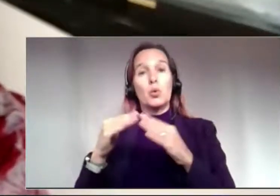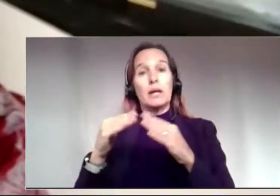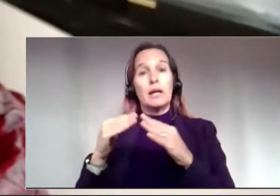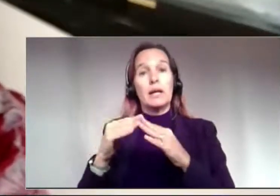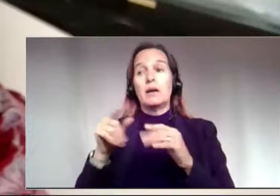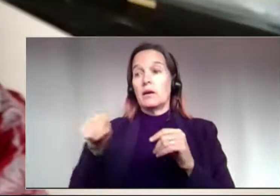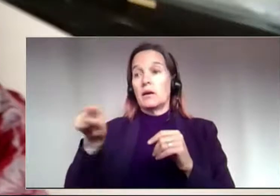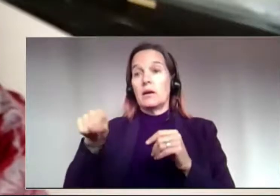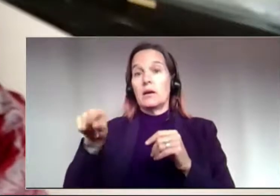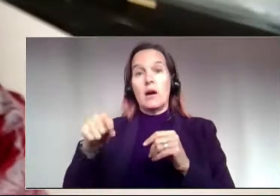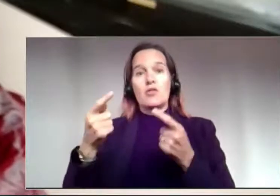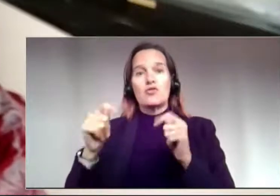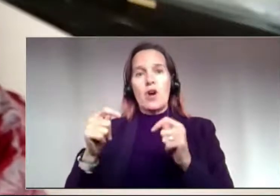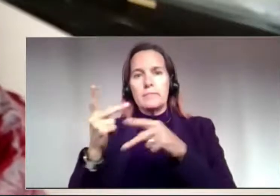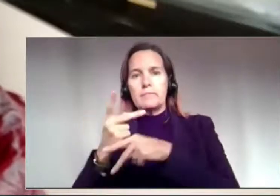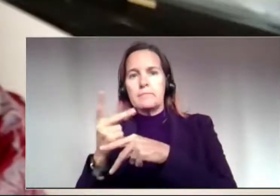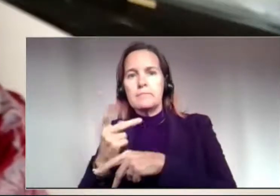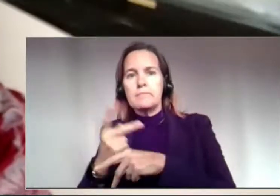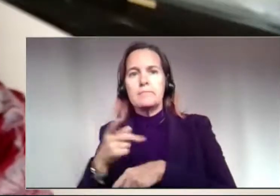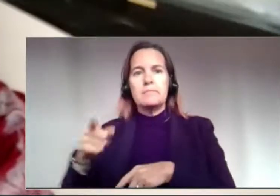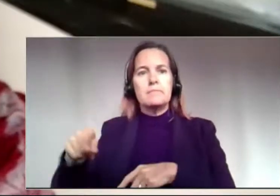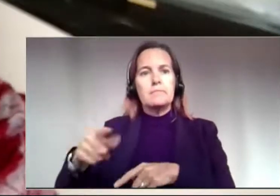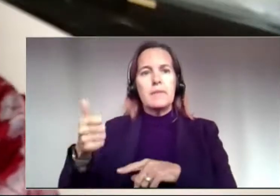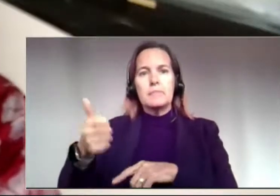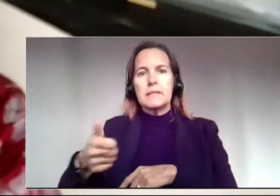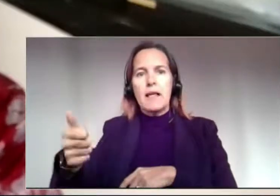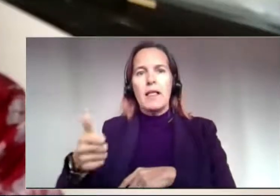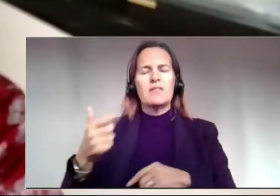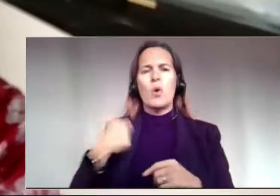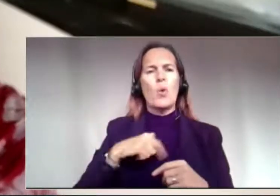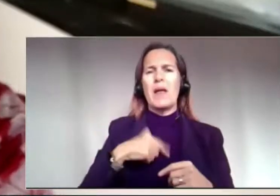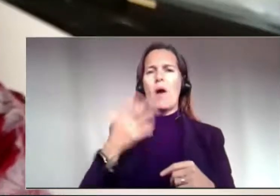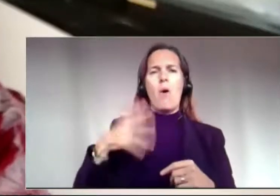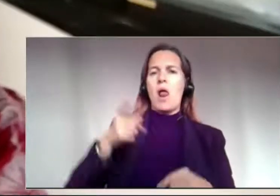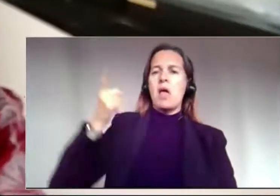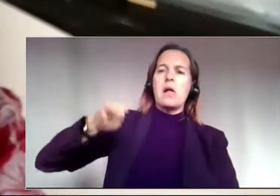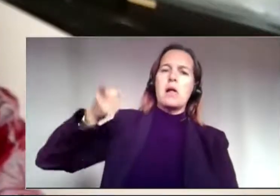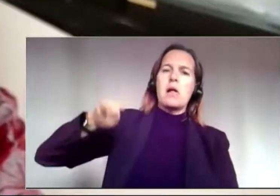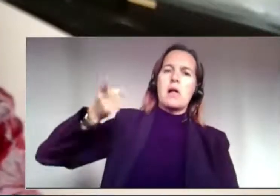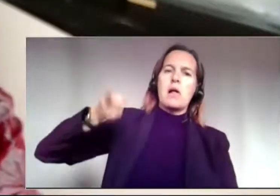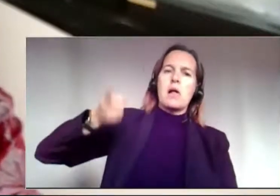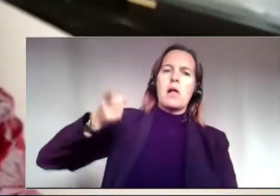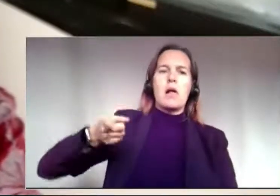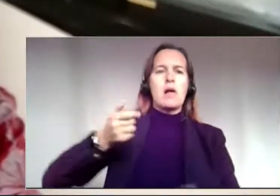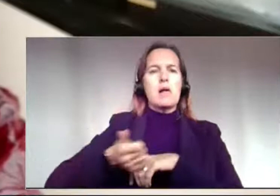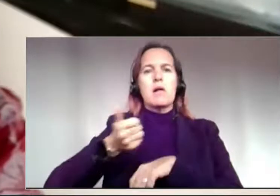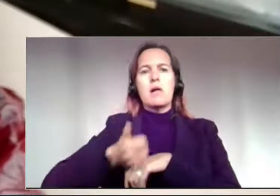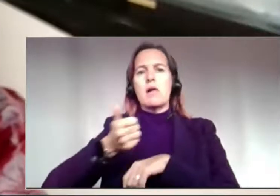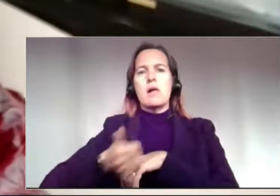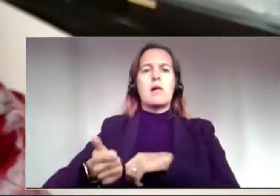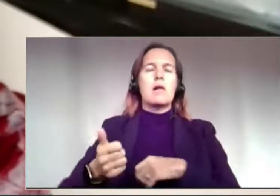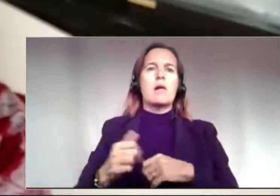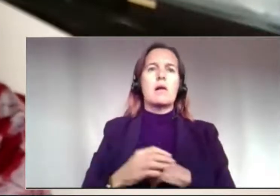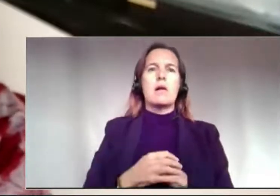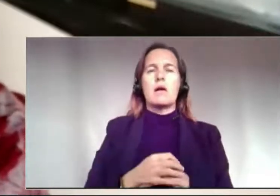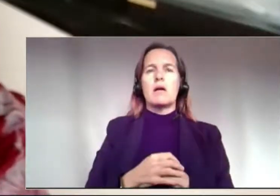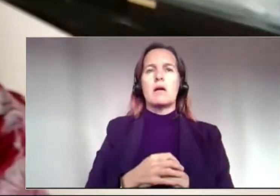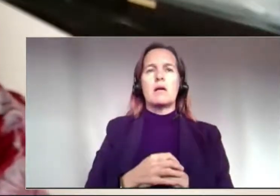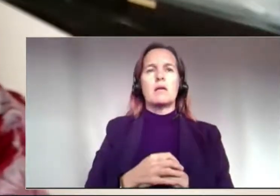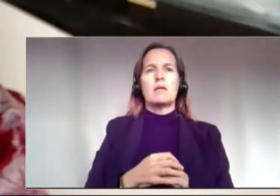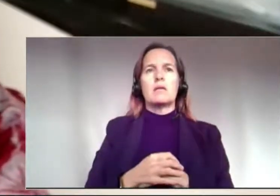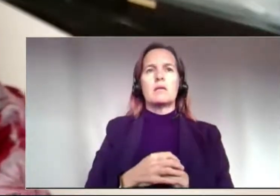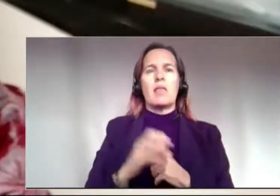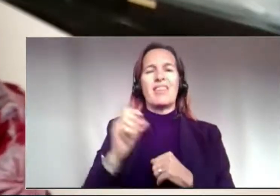themselves. This is not something where we want to be paternalistic or accusatory. This